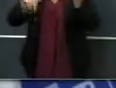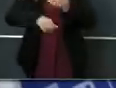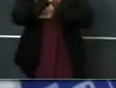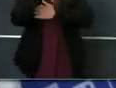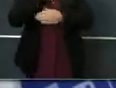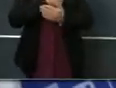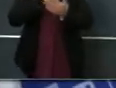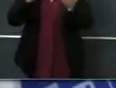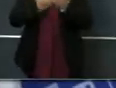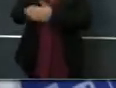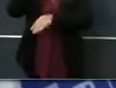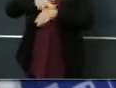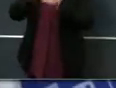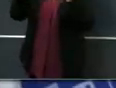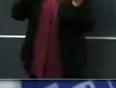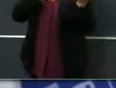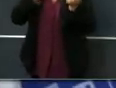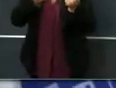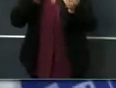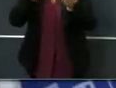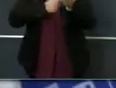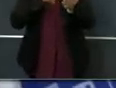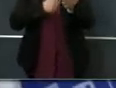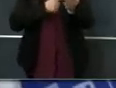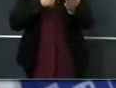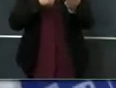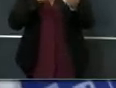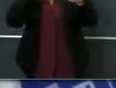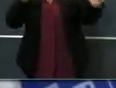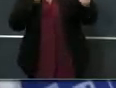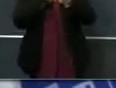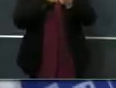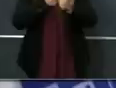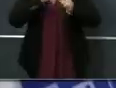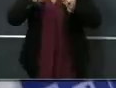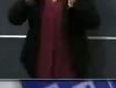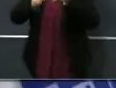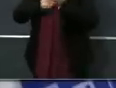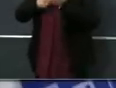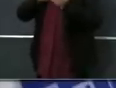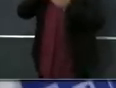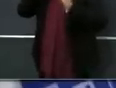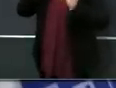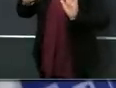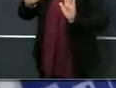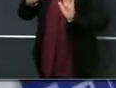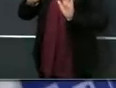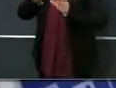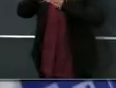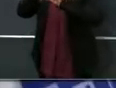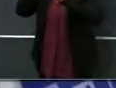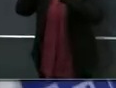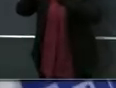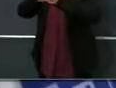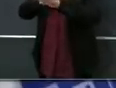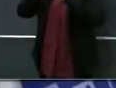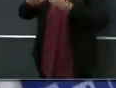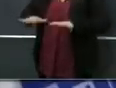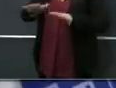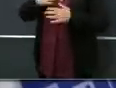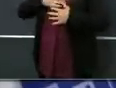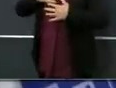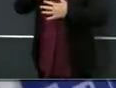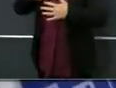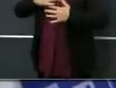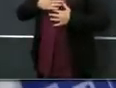some days have been a major struggle. I'm constantly having to remind myself to breathe. But every day there are lessons where I learn something